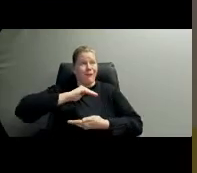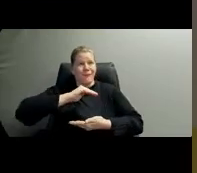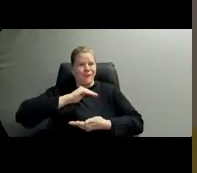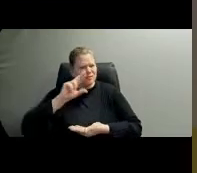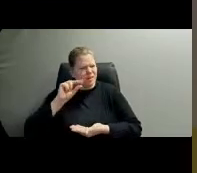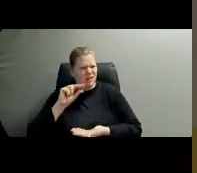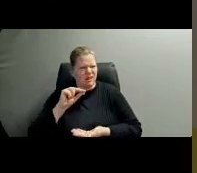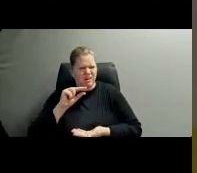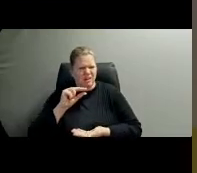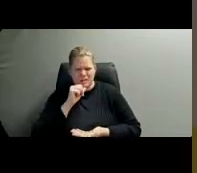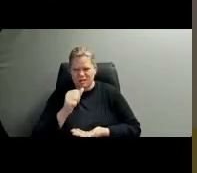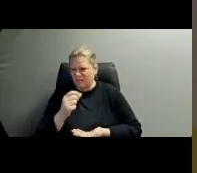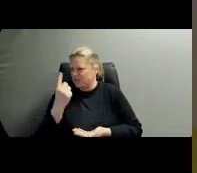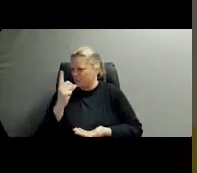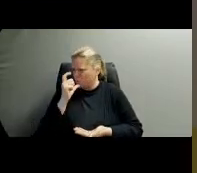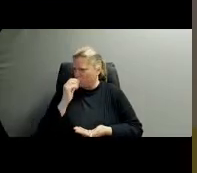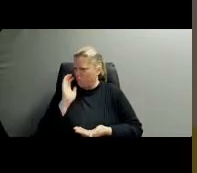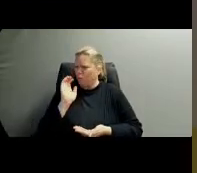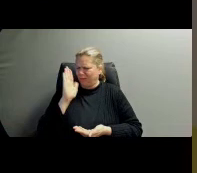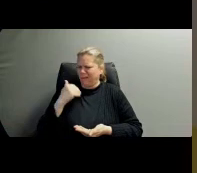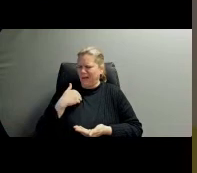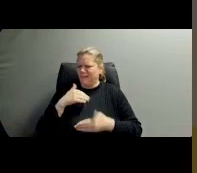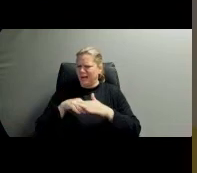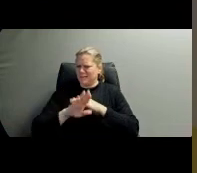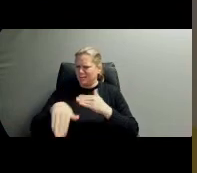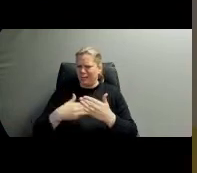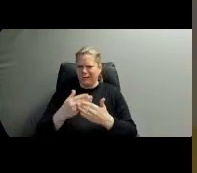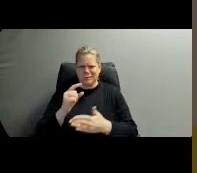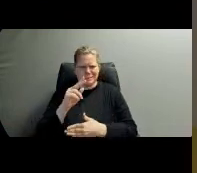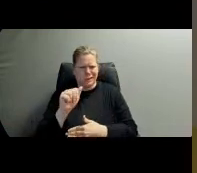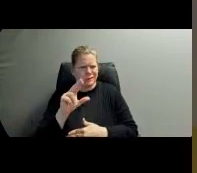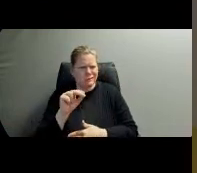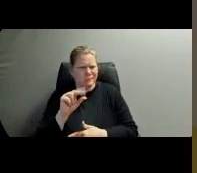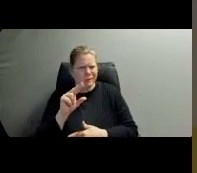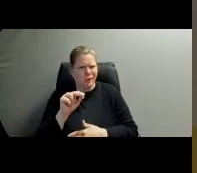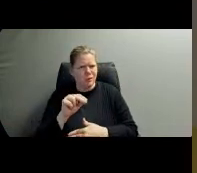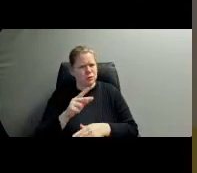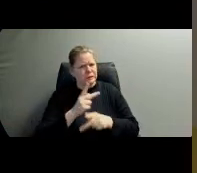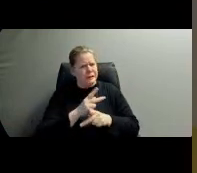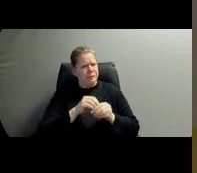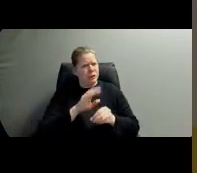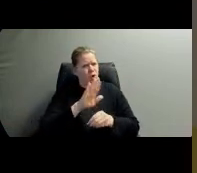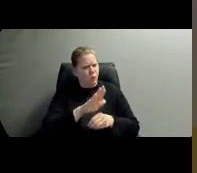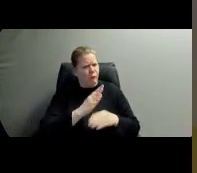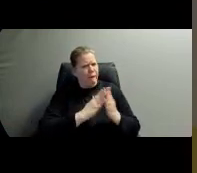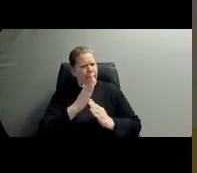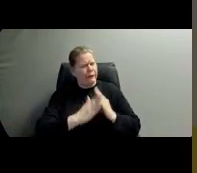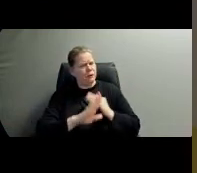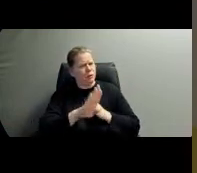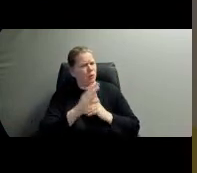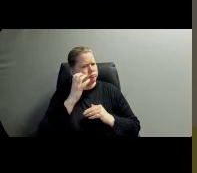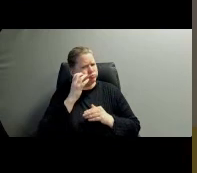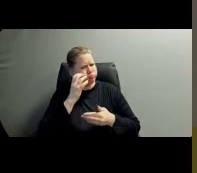who is going to have access to all of your data. So the data stays in your hand, and while the organization is able